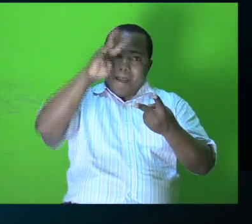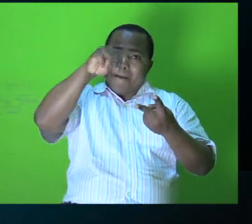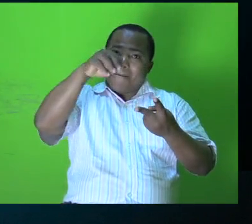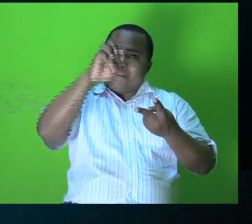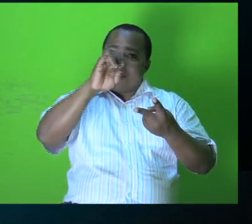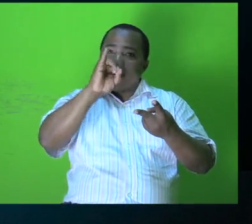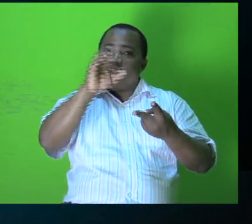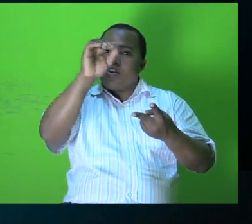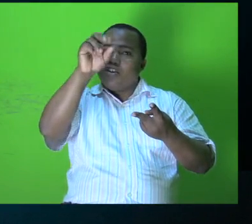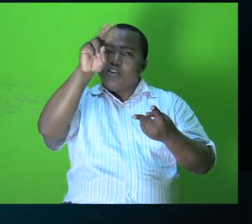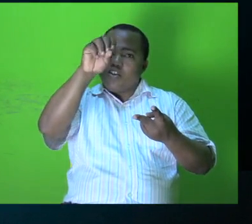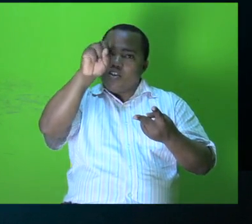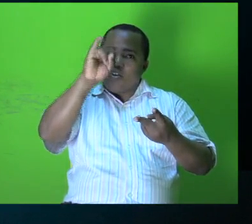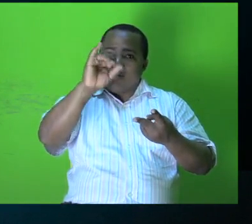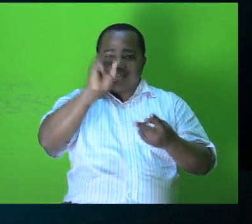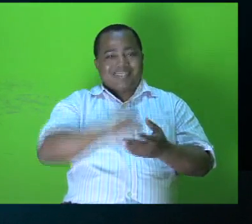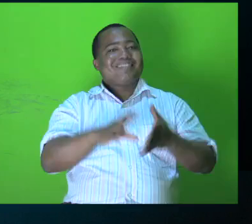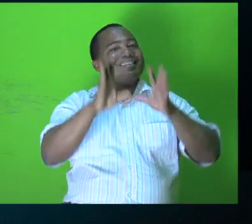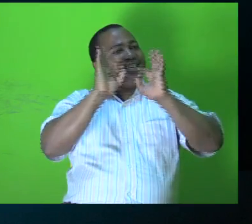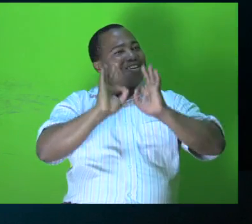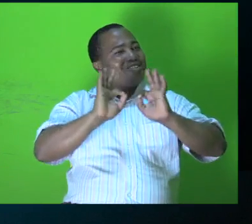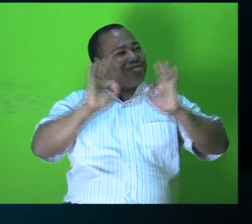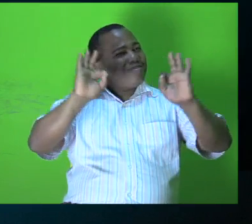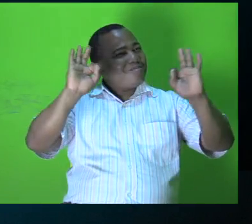meiosis. Good.